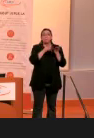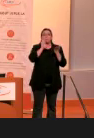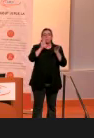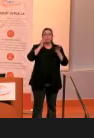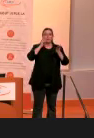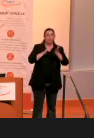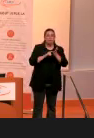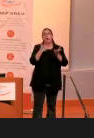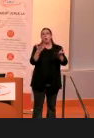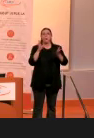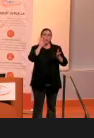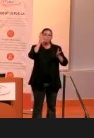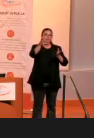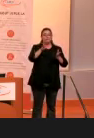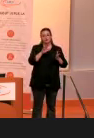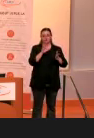a lupus diet.